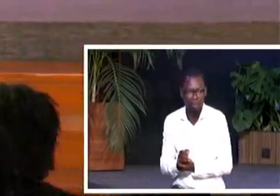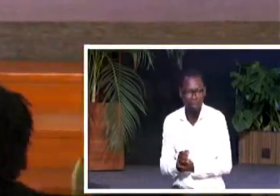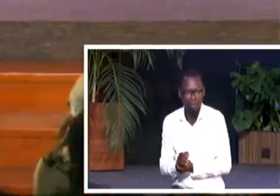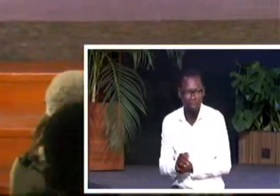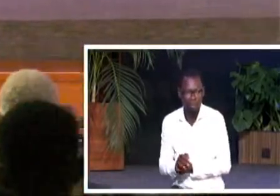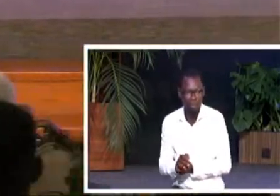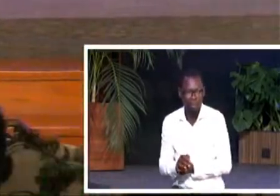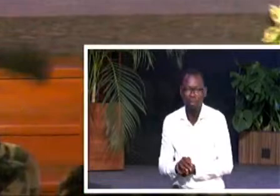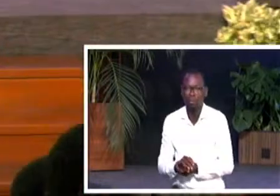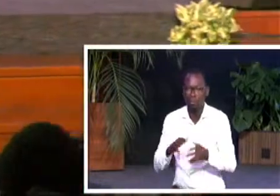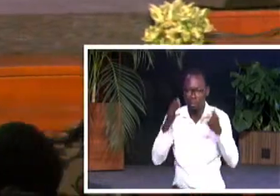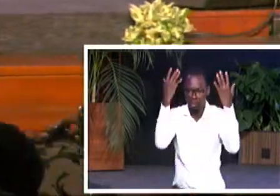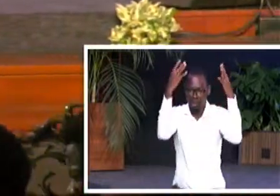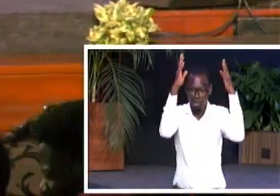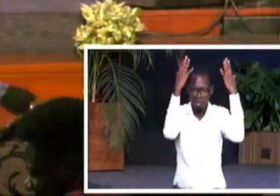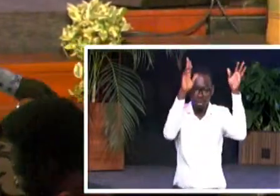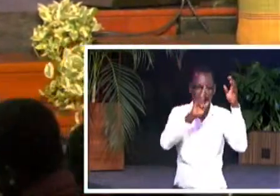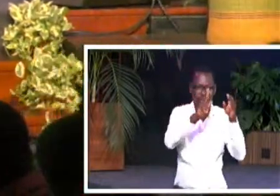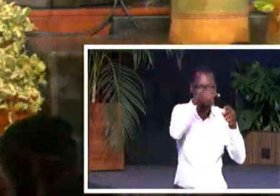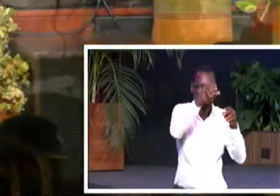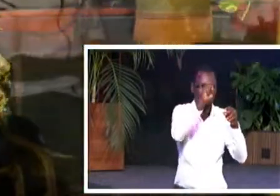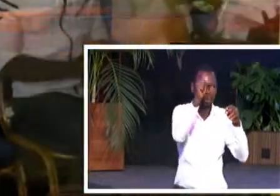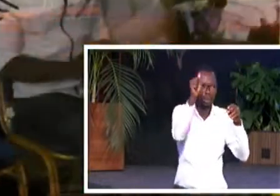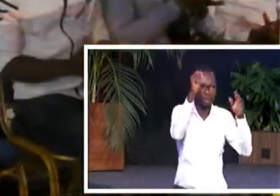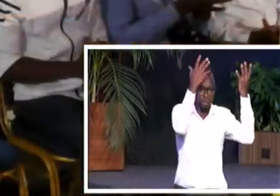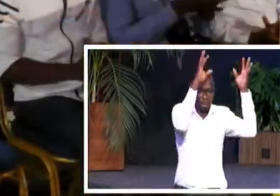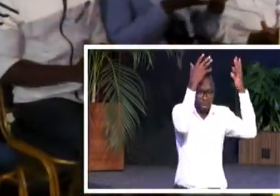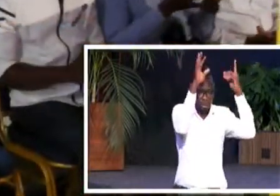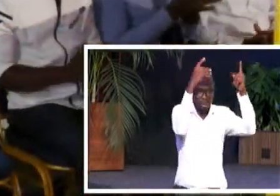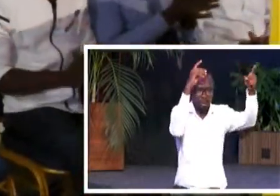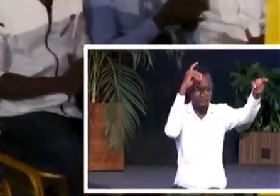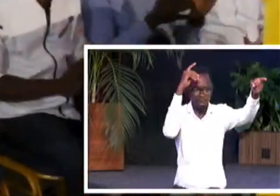for UPSA for being consistent.